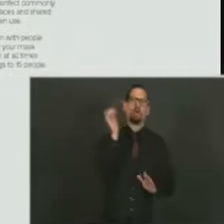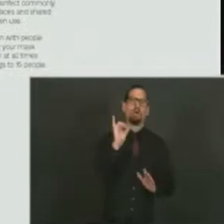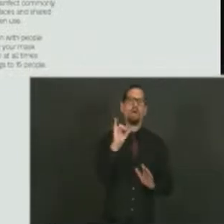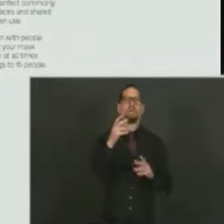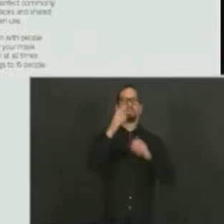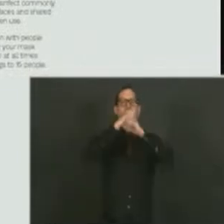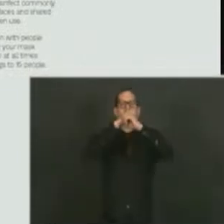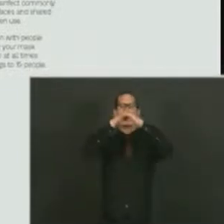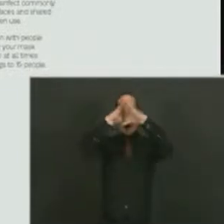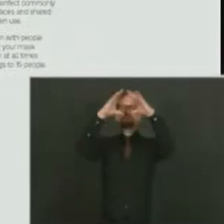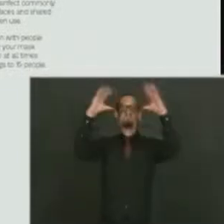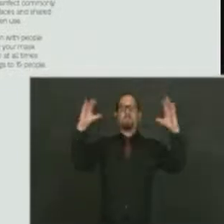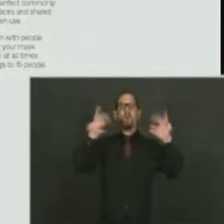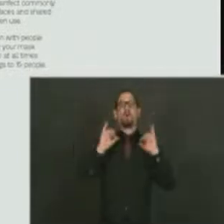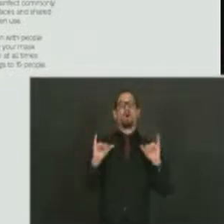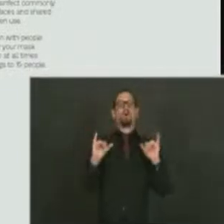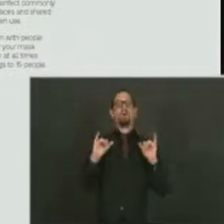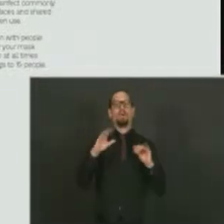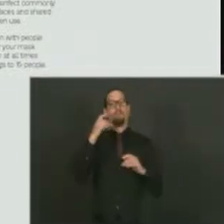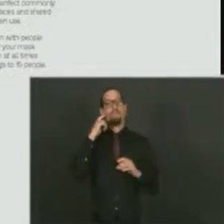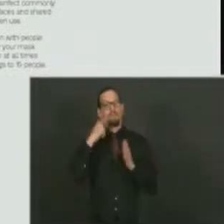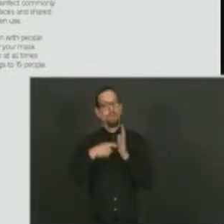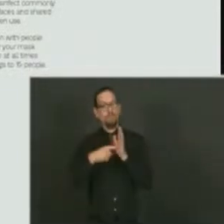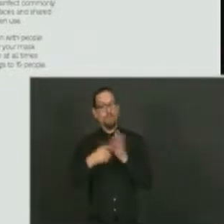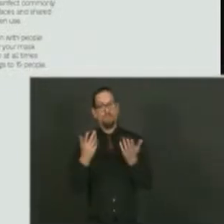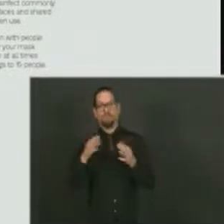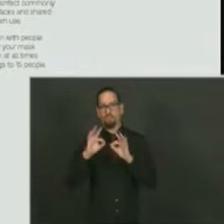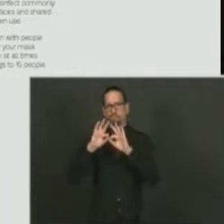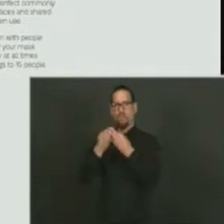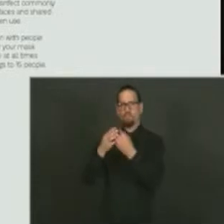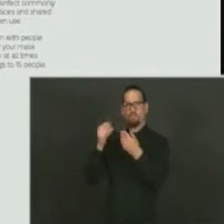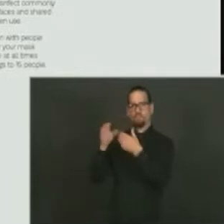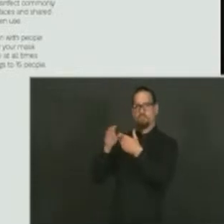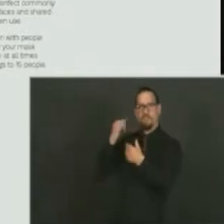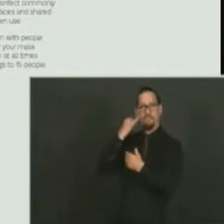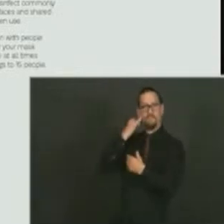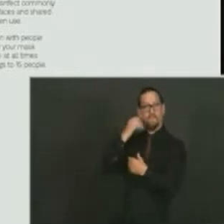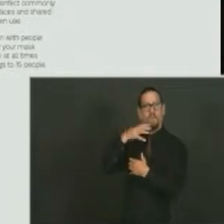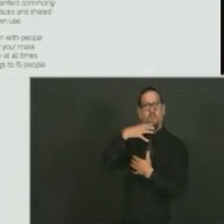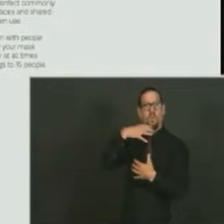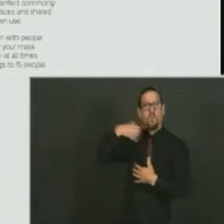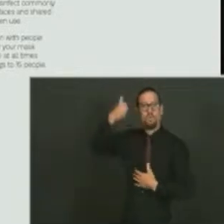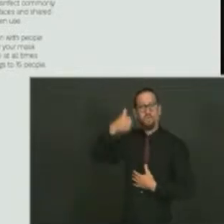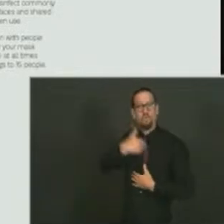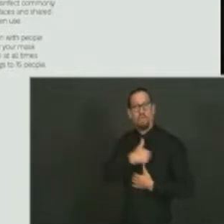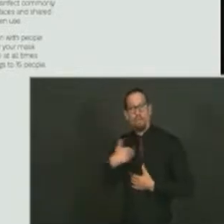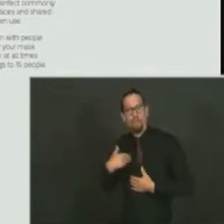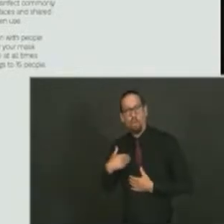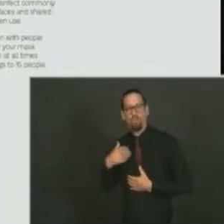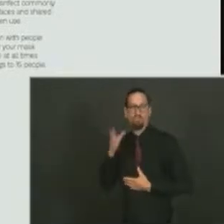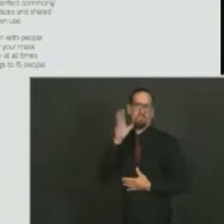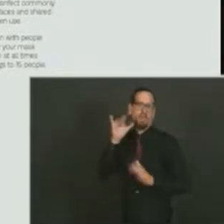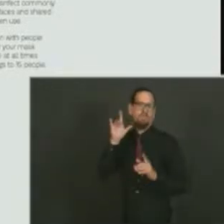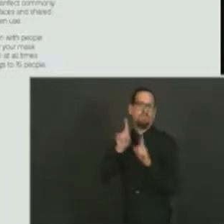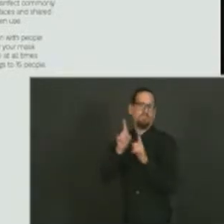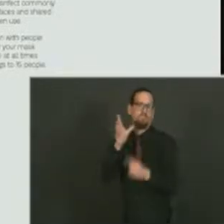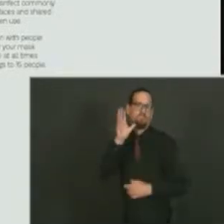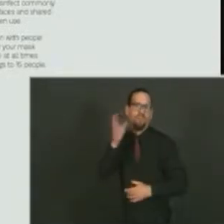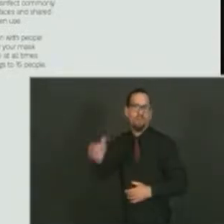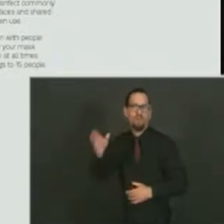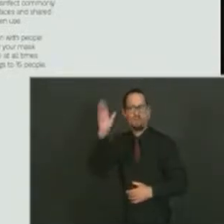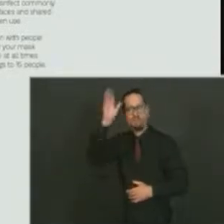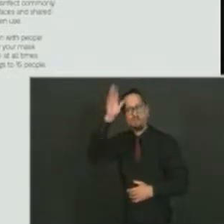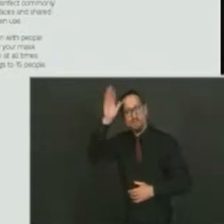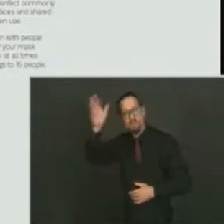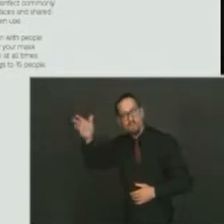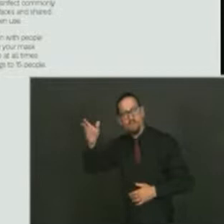groups. Certainly, if you have older family members, mom, dad, grandma, grandpa, keep them separate,